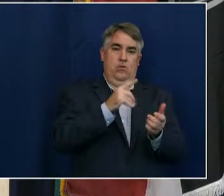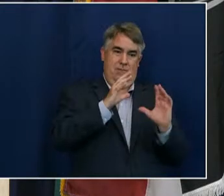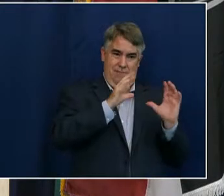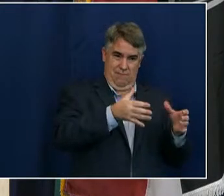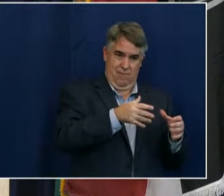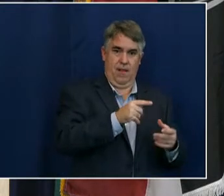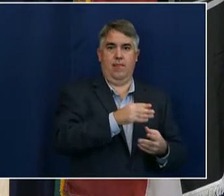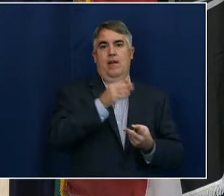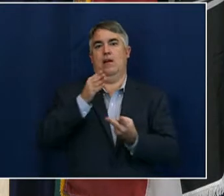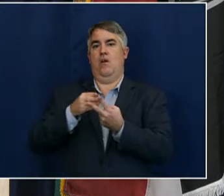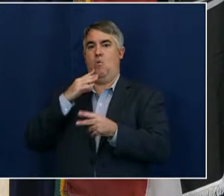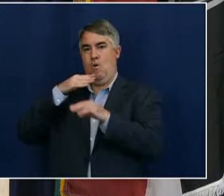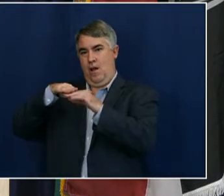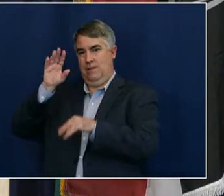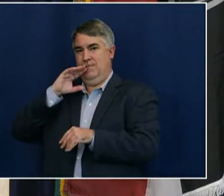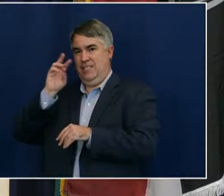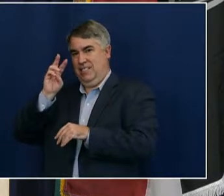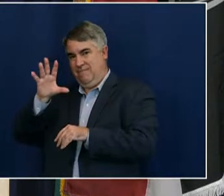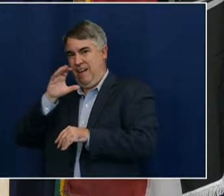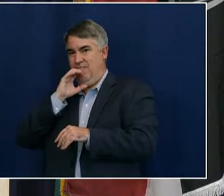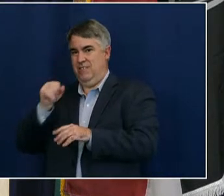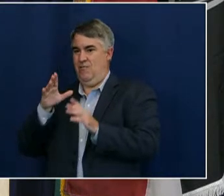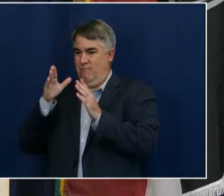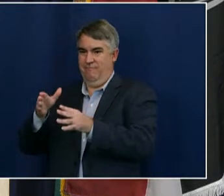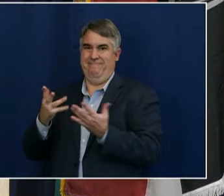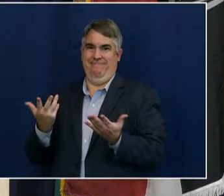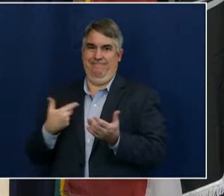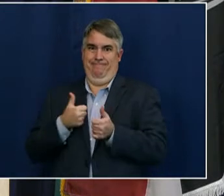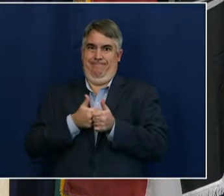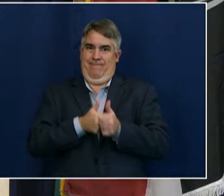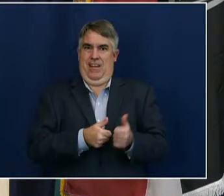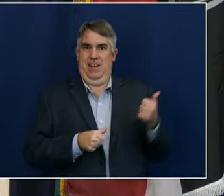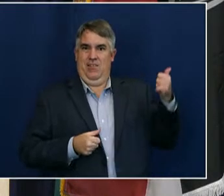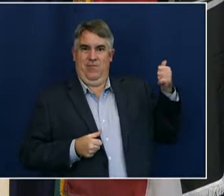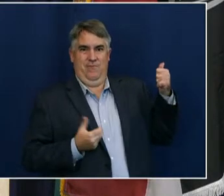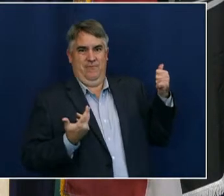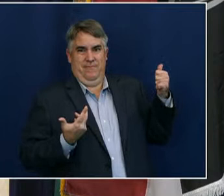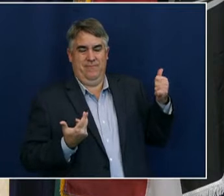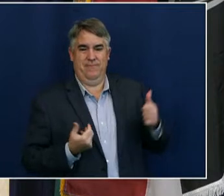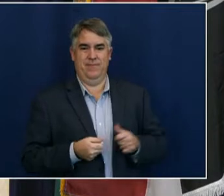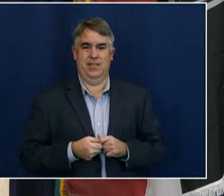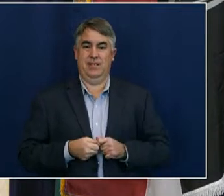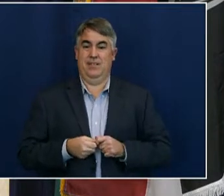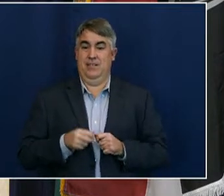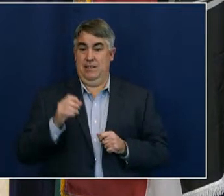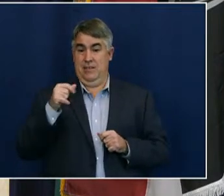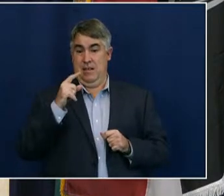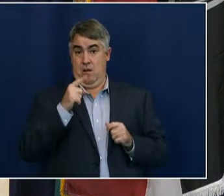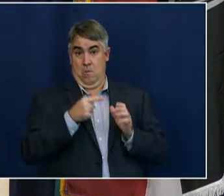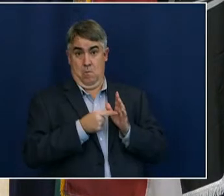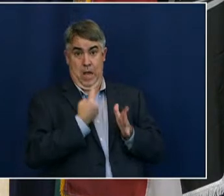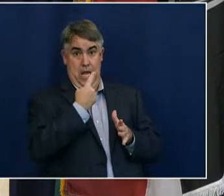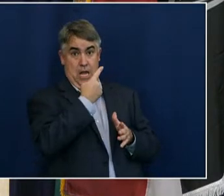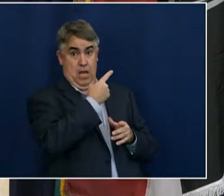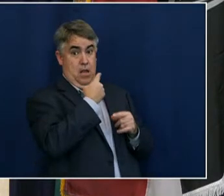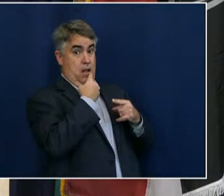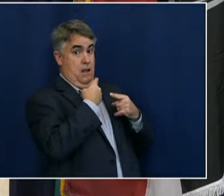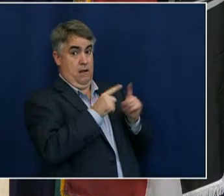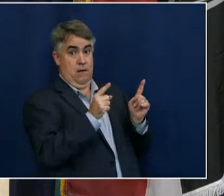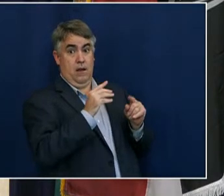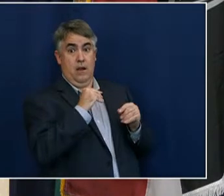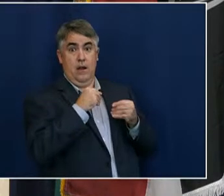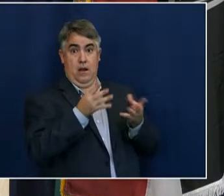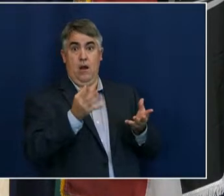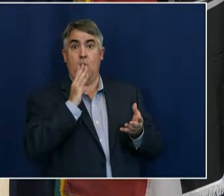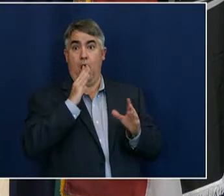first responders are in that first tier of essential workers, and we'll get it the minute and second that those vaccines are available.